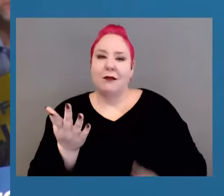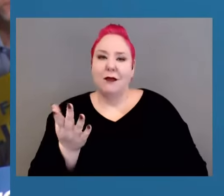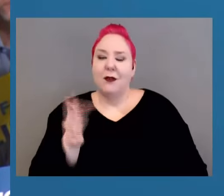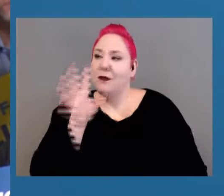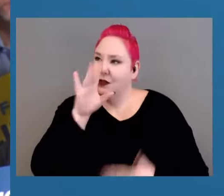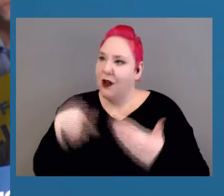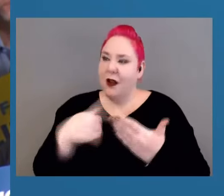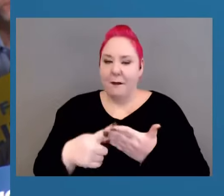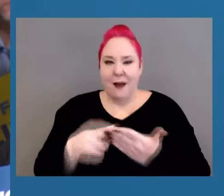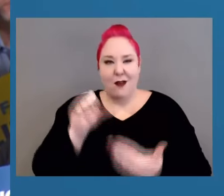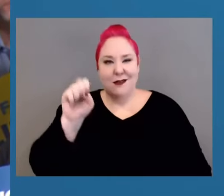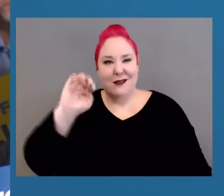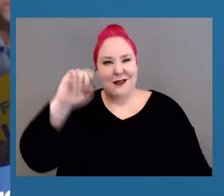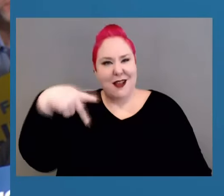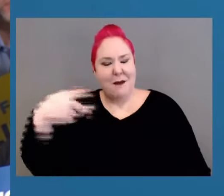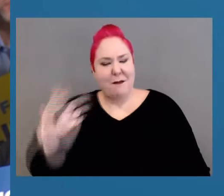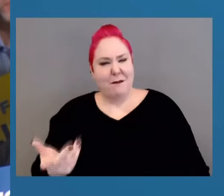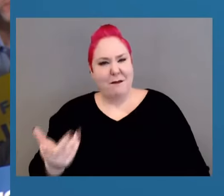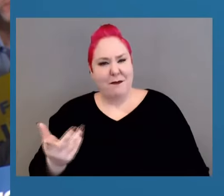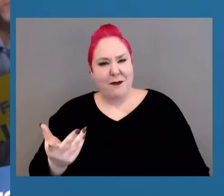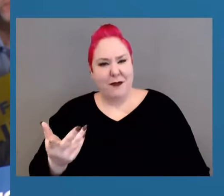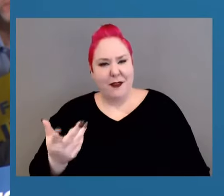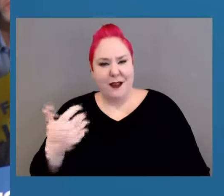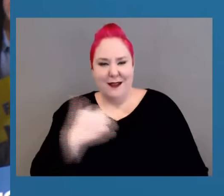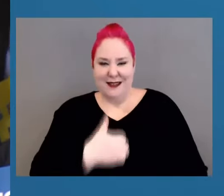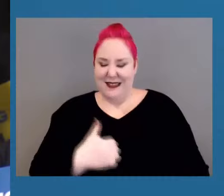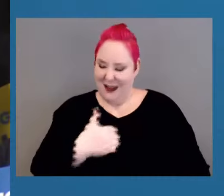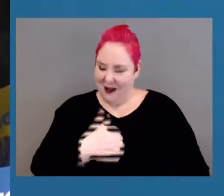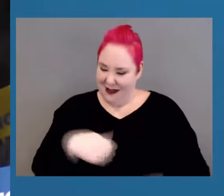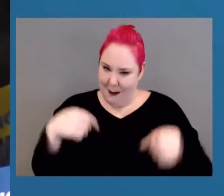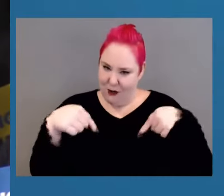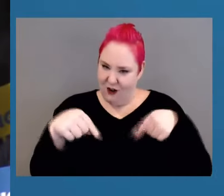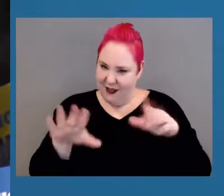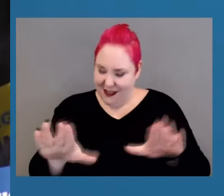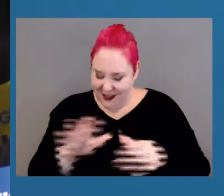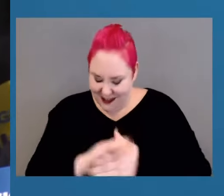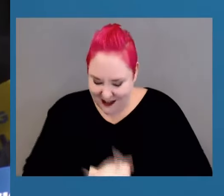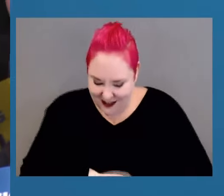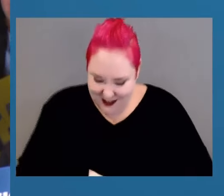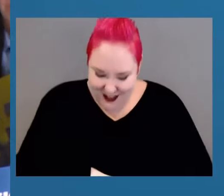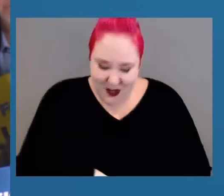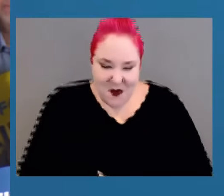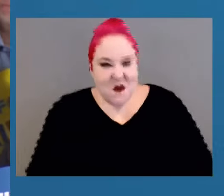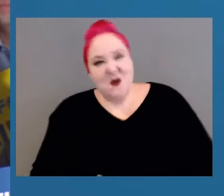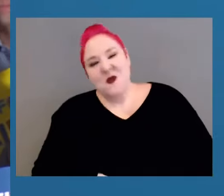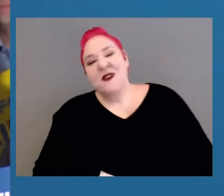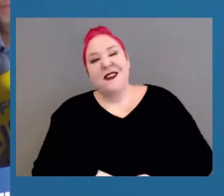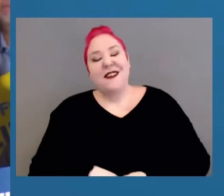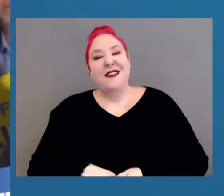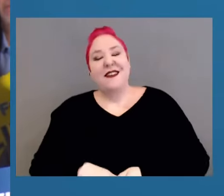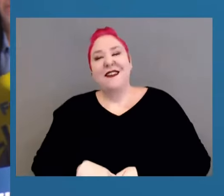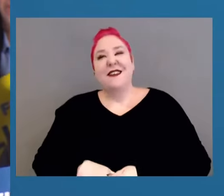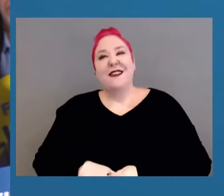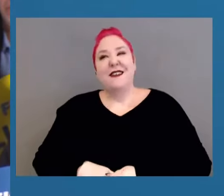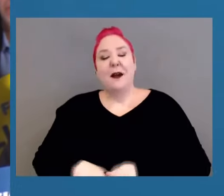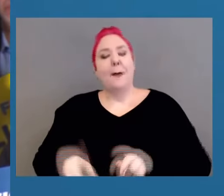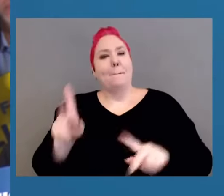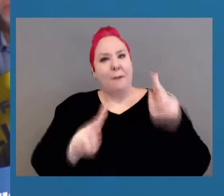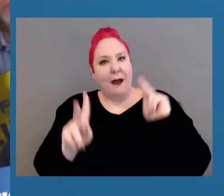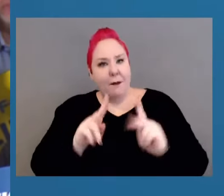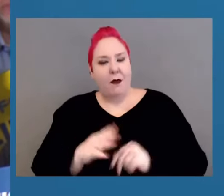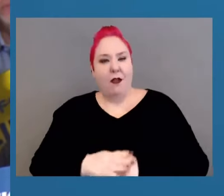SNAP. Y'all have to excuse me, I am nervous. But when people in their district